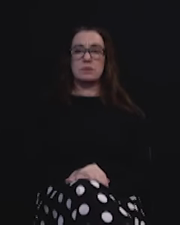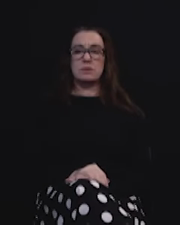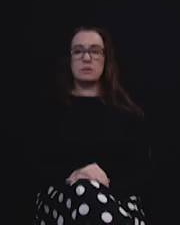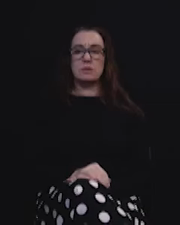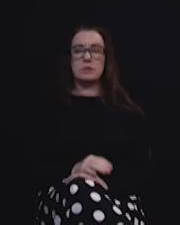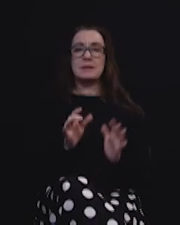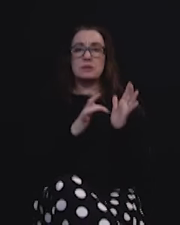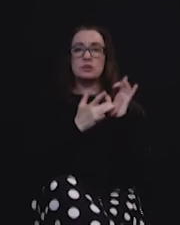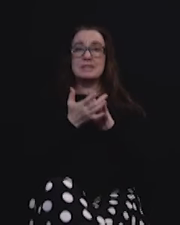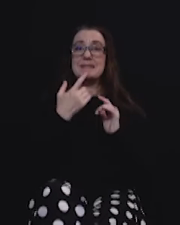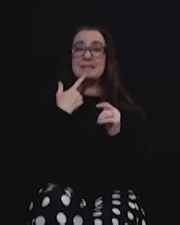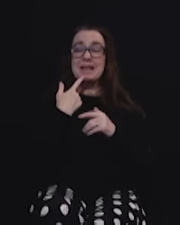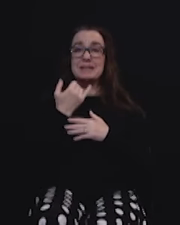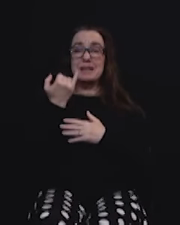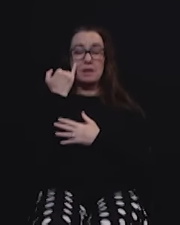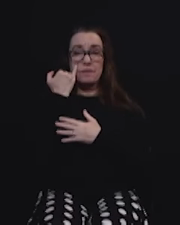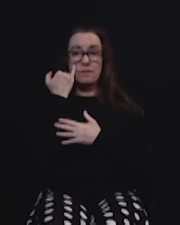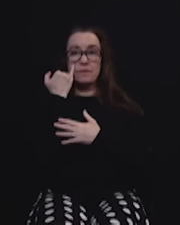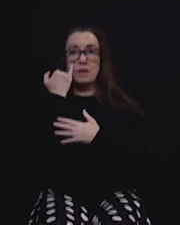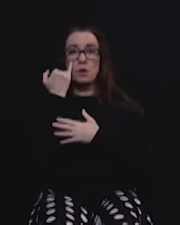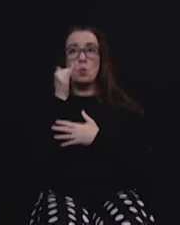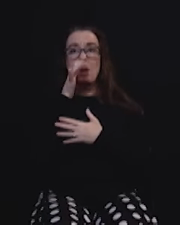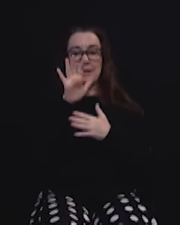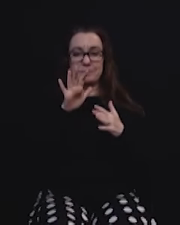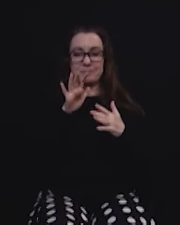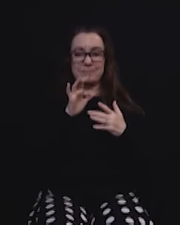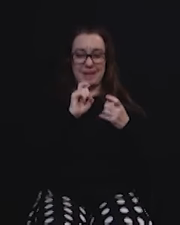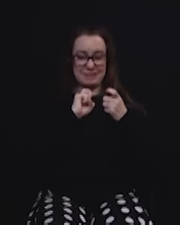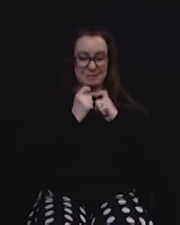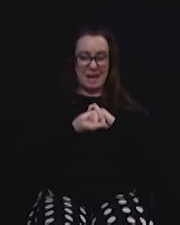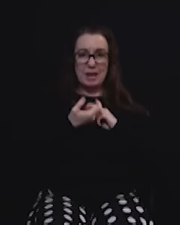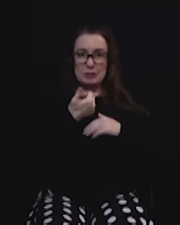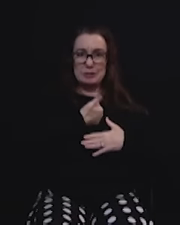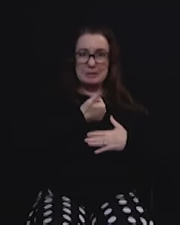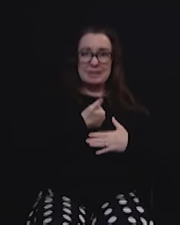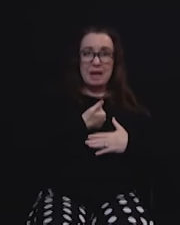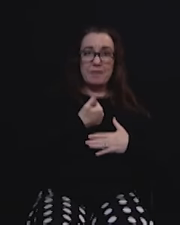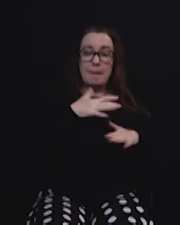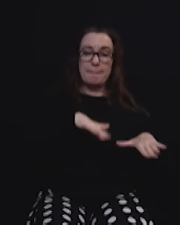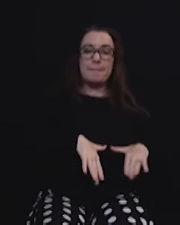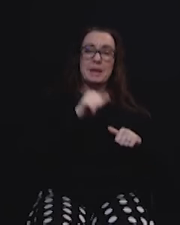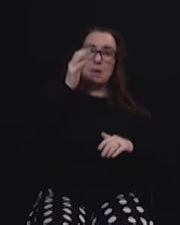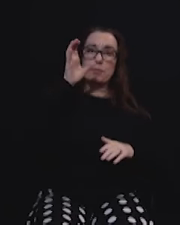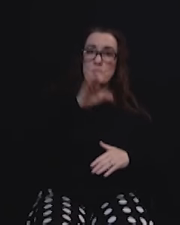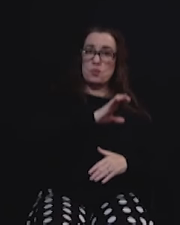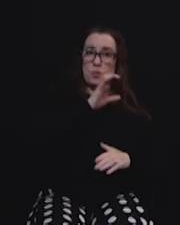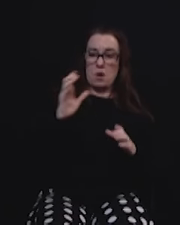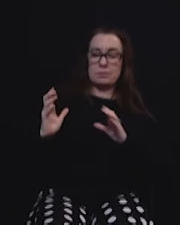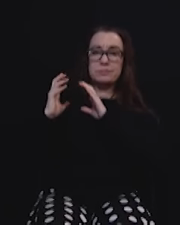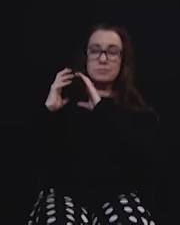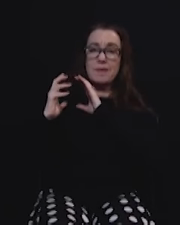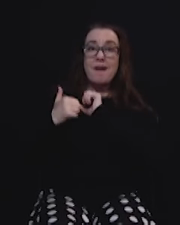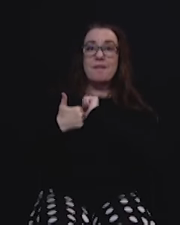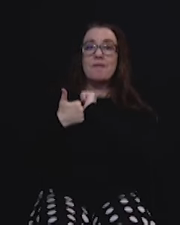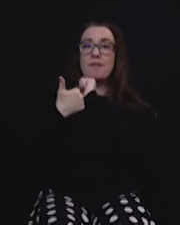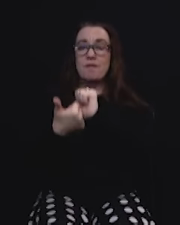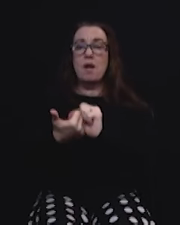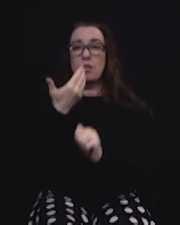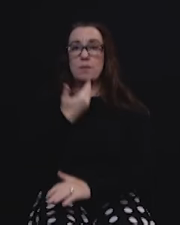Jesus said, unless you will die to yourself, if you want to be my disciple, pick up your cross and follow me.